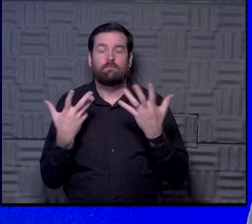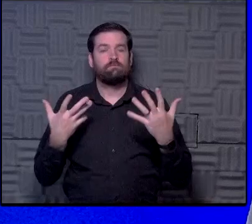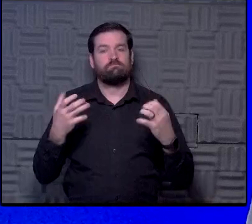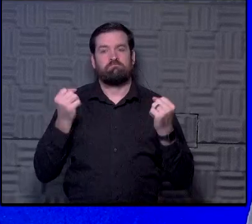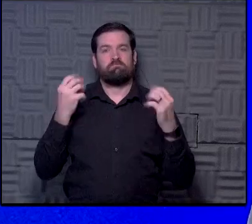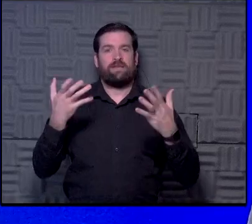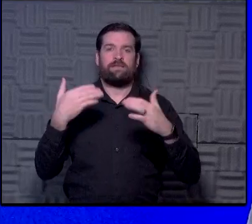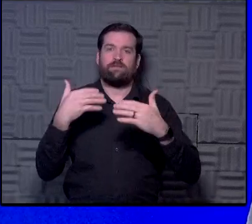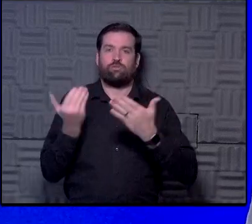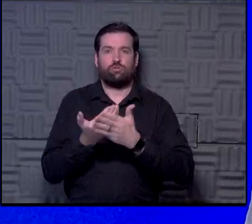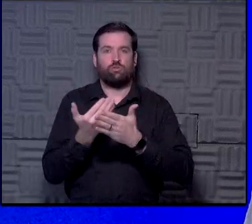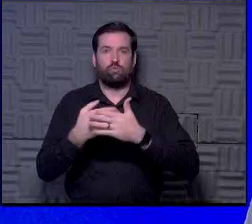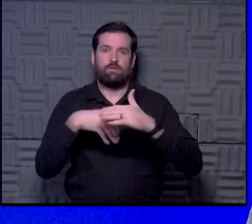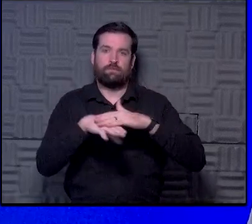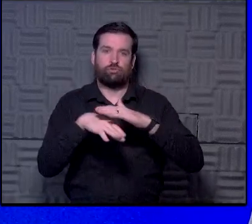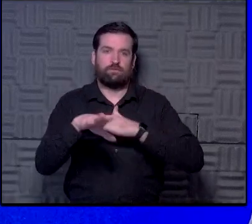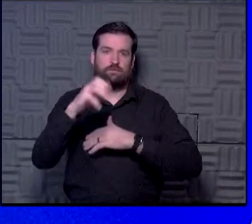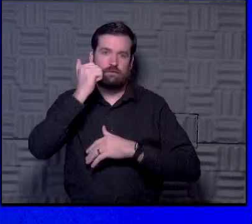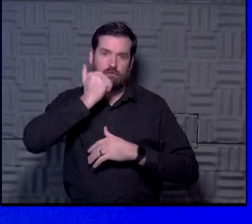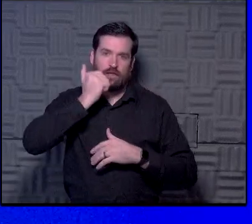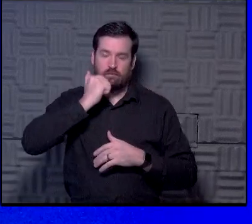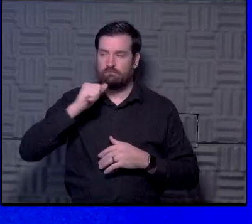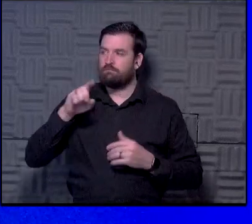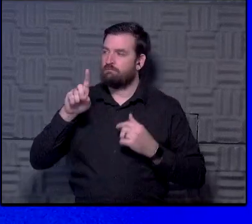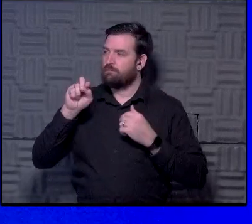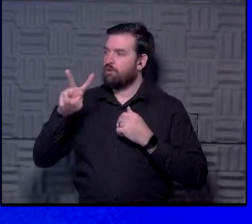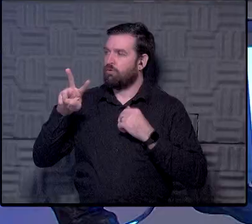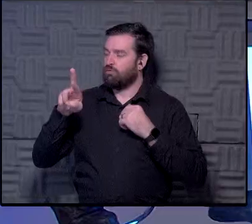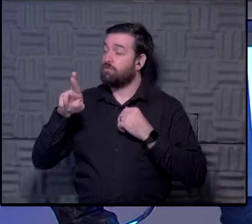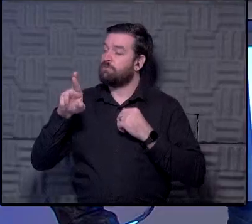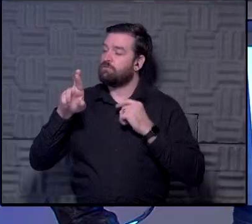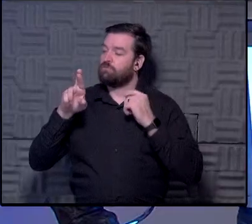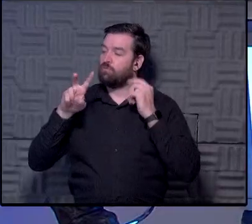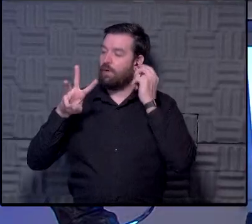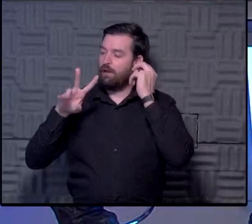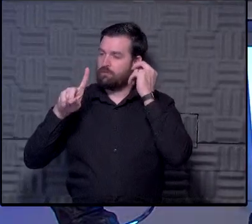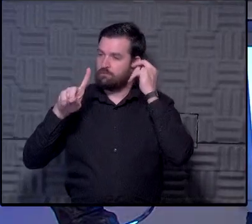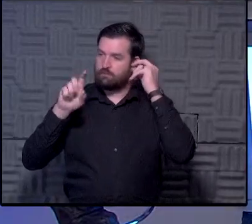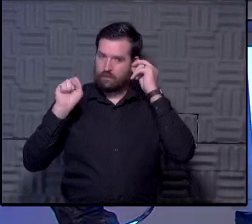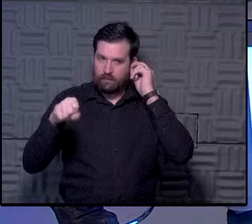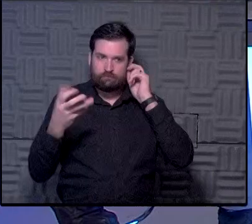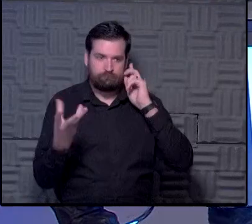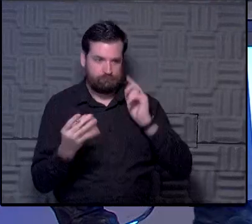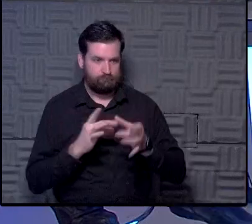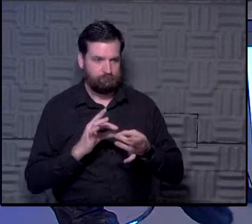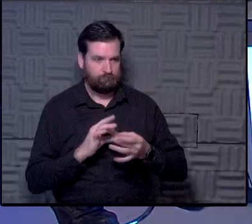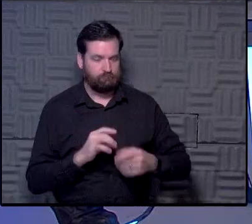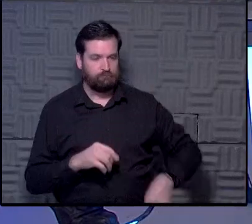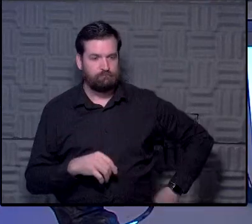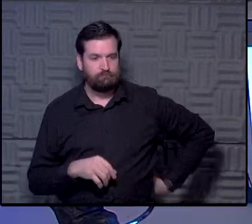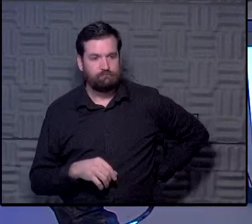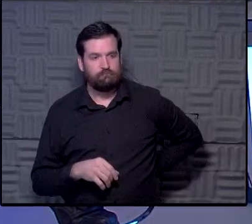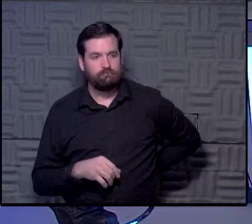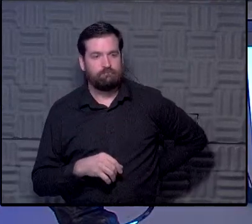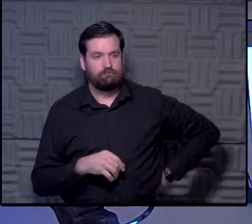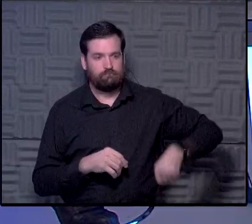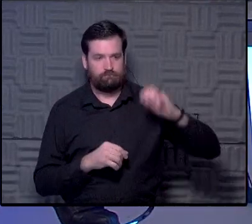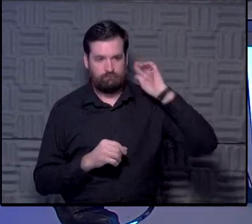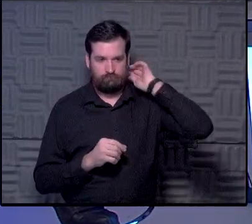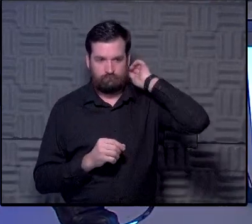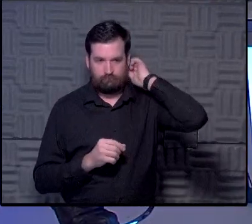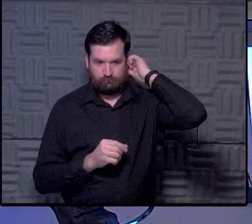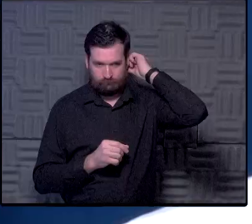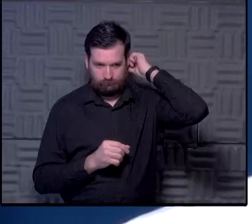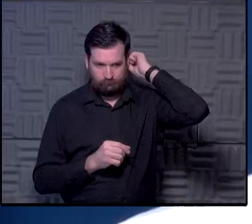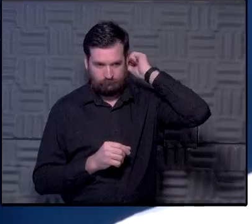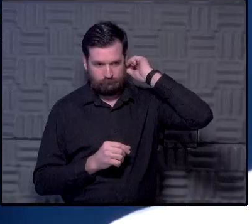lot of new admissions every day, and I think Dr. Weil can speak to that. Yeah, so let's turn to David Wild. Doctor, how are we doing on our numbers and our stats